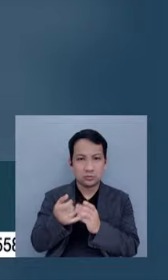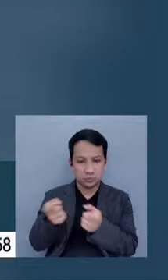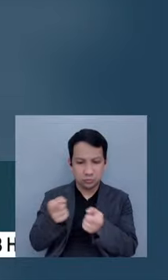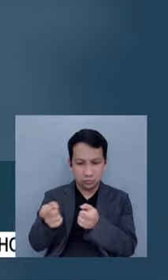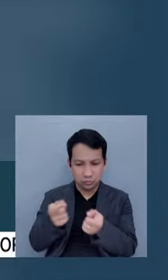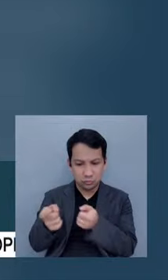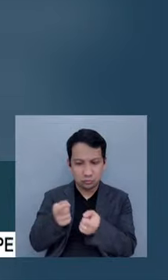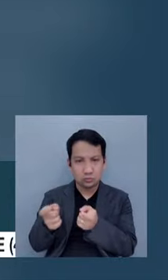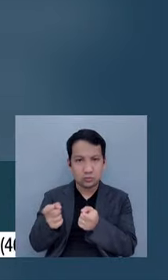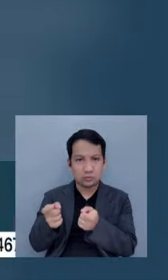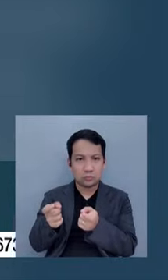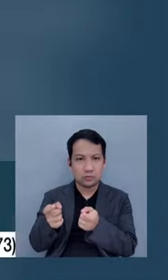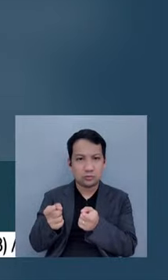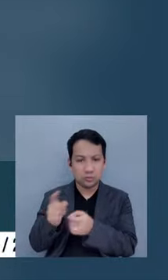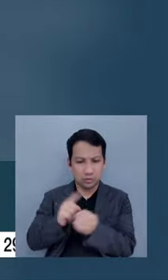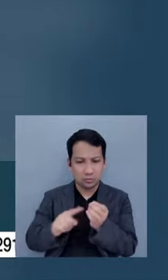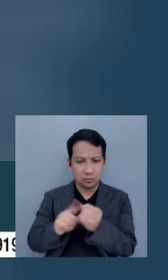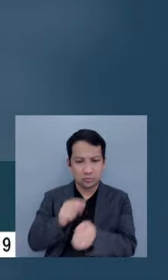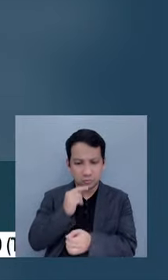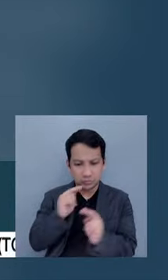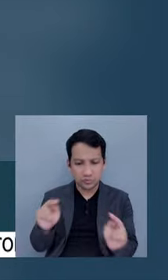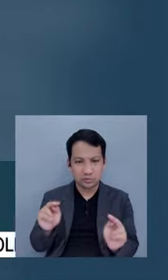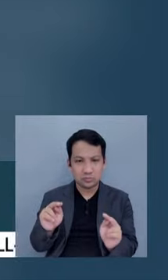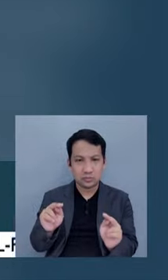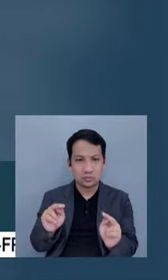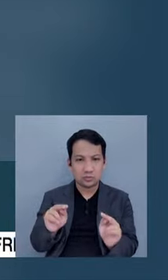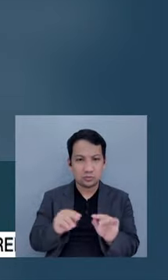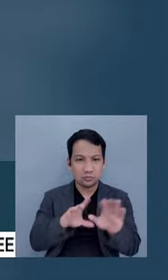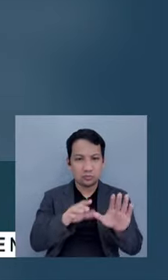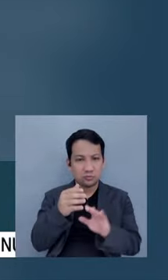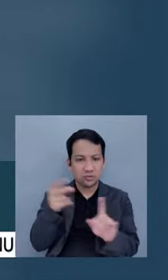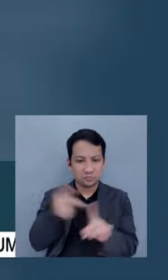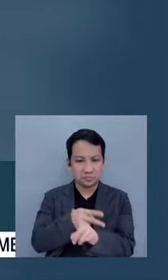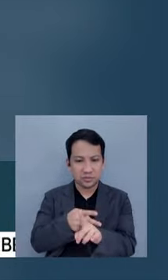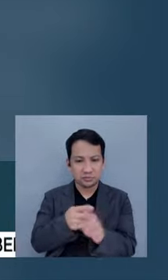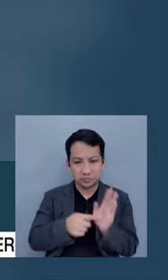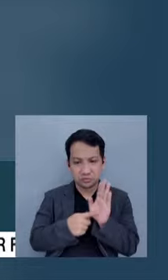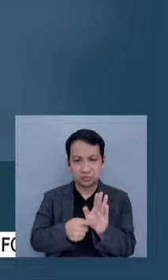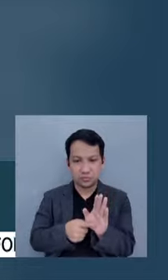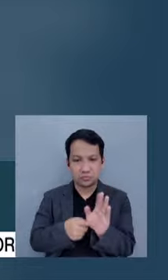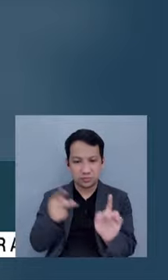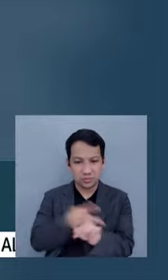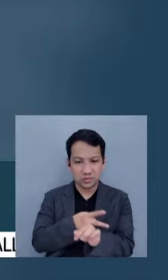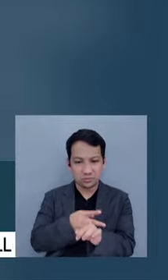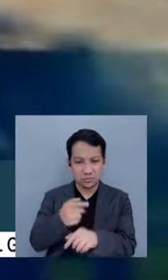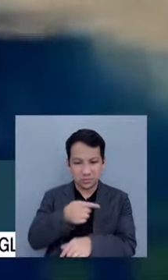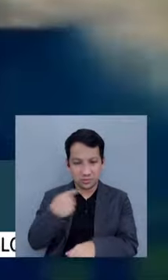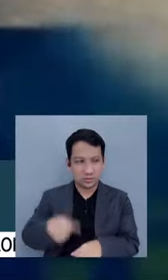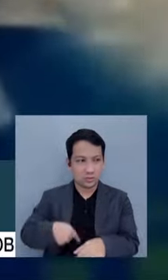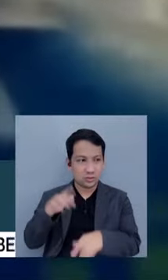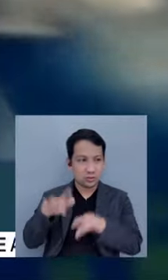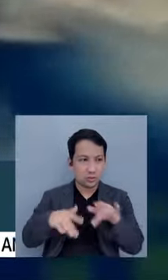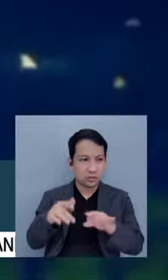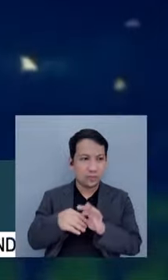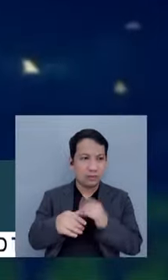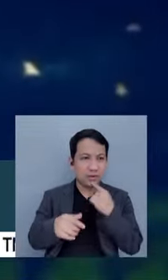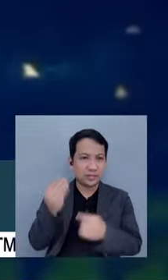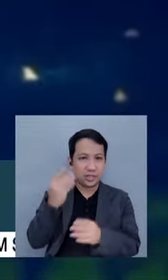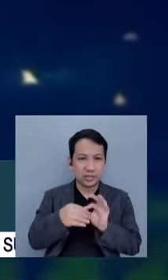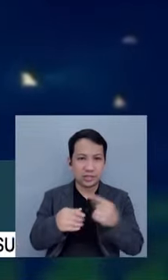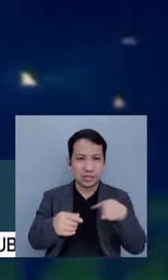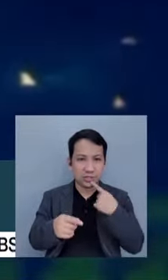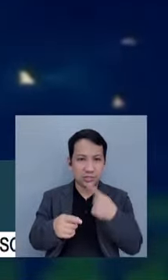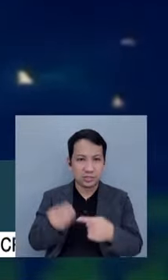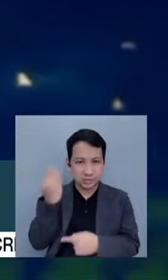making sensational news to paint the Philippines as a victim of Chinese harassment. Several groups have issued statements taking offense to